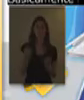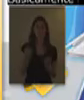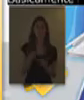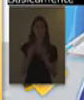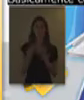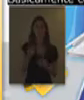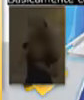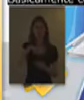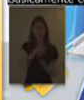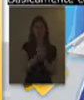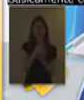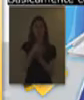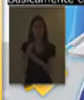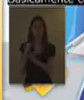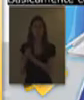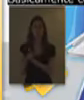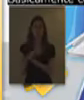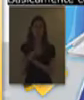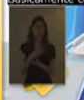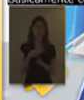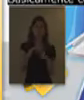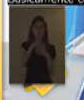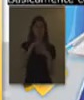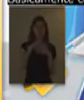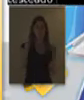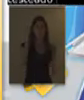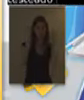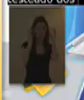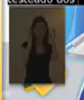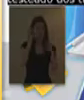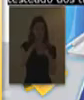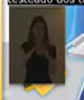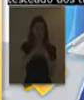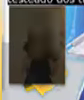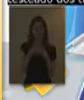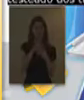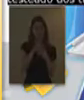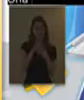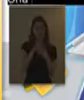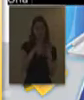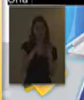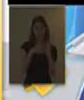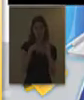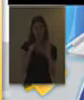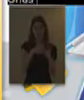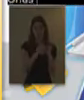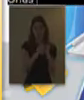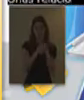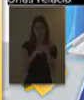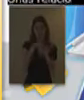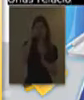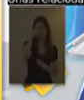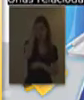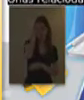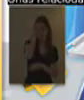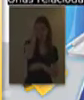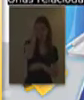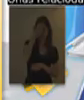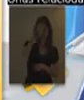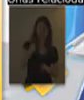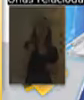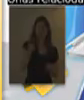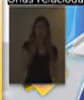that we've tested 2 kinds of activities. One related to cognitive